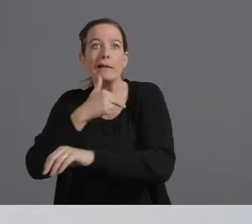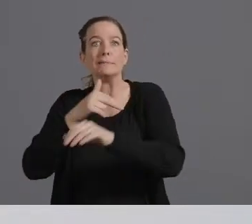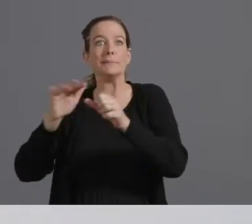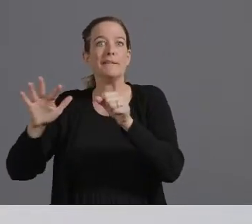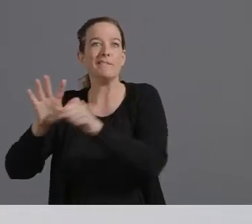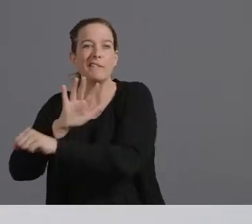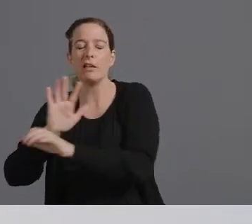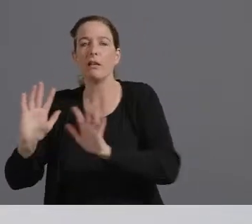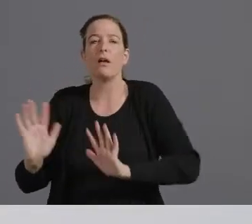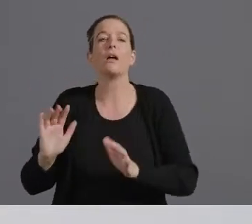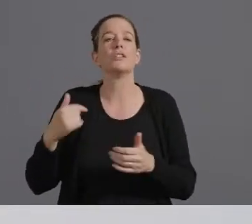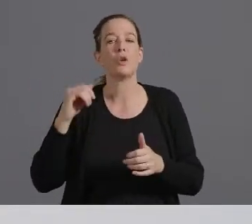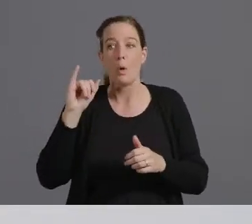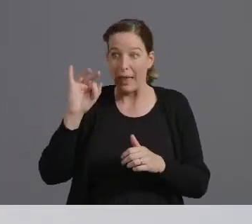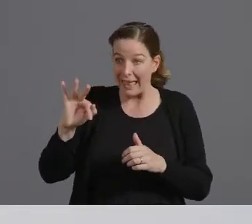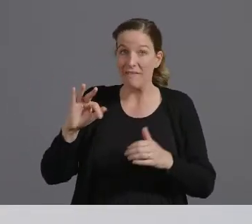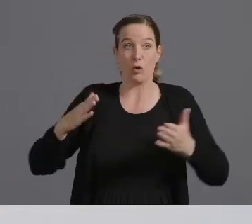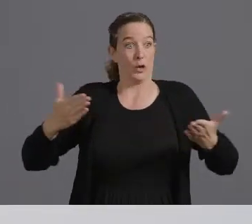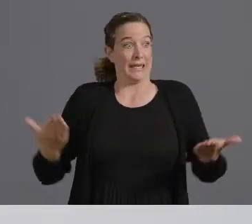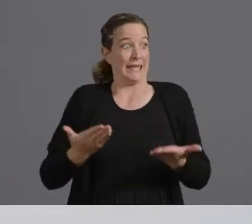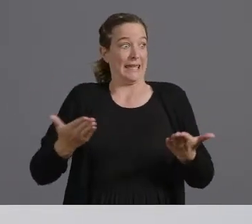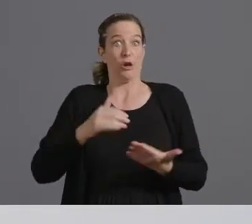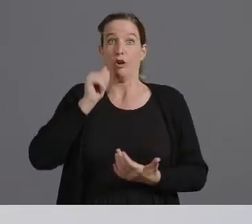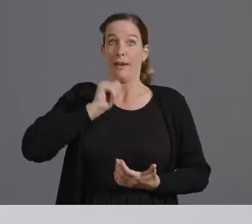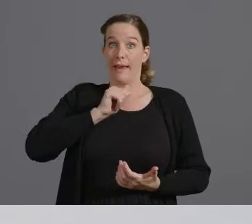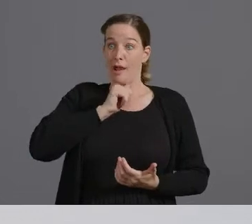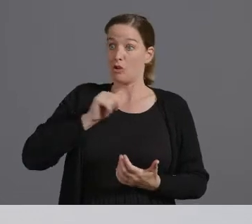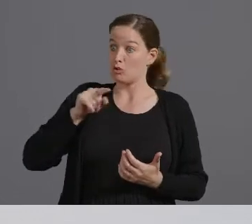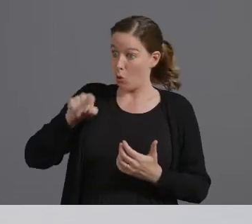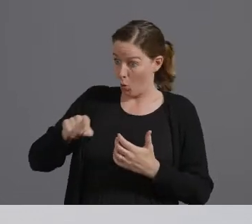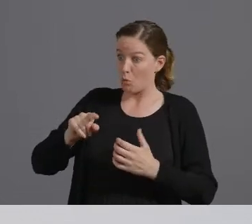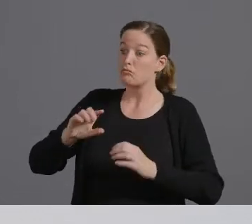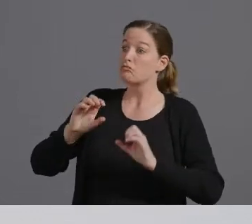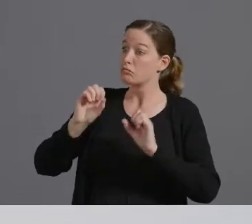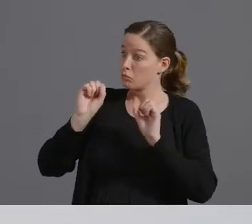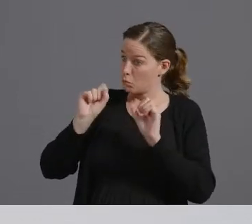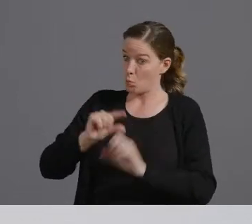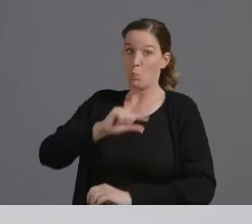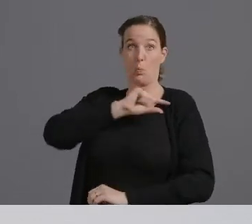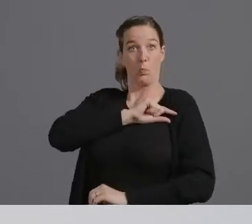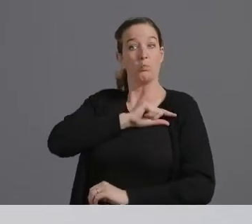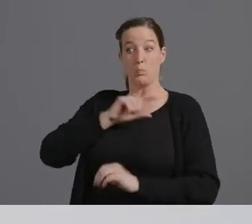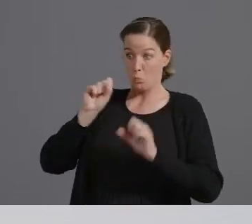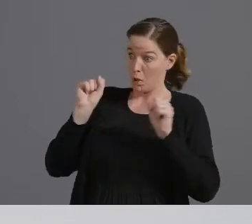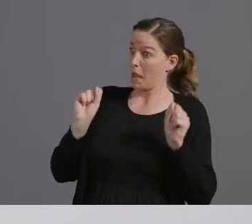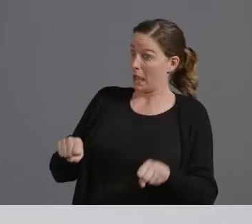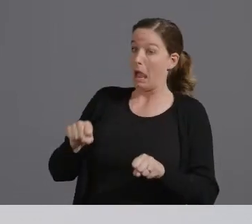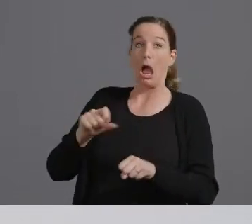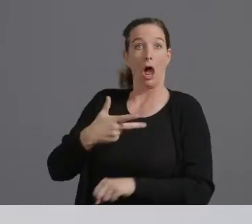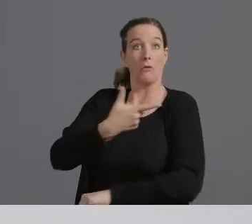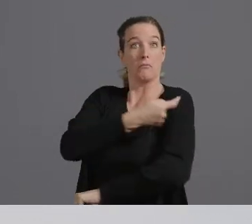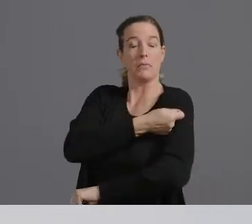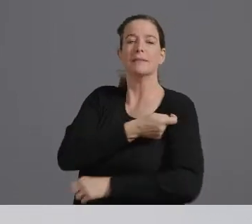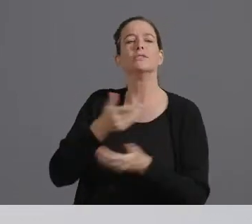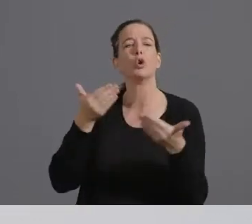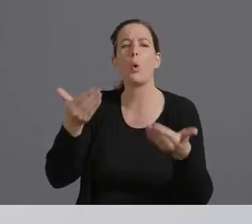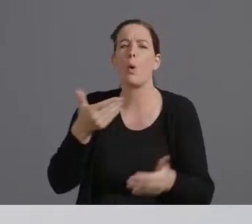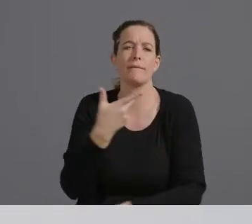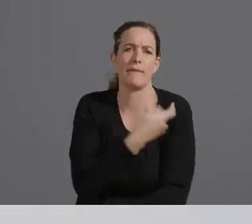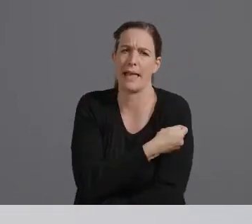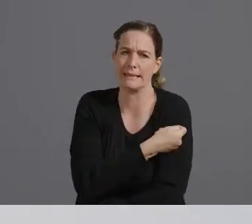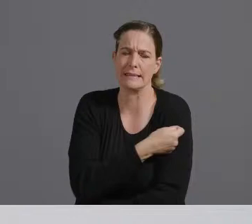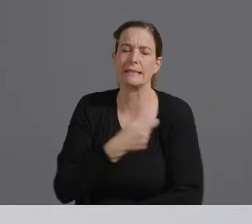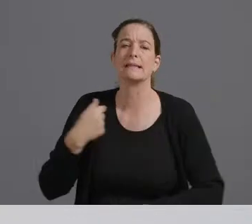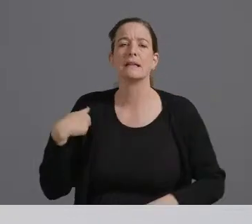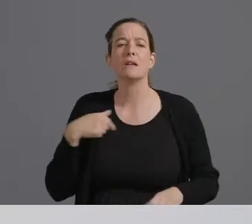Arizona and meets the criteria for getting vaccinated would be eligible. And we would hope that that opportunity would be afforded